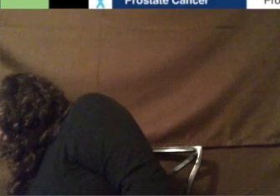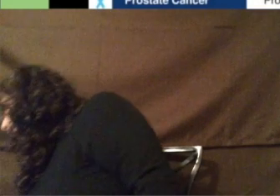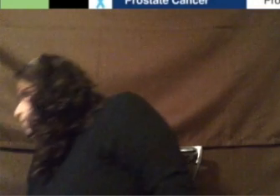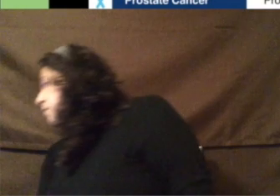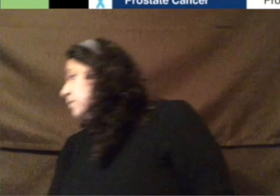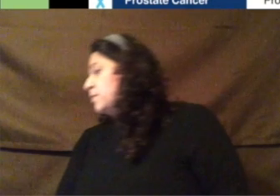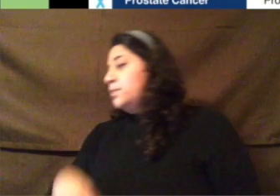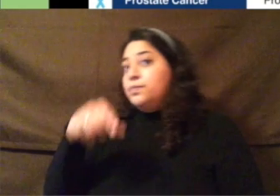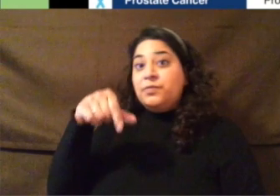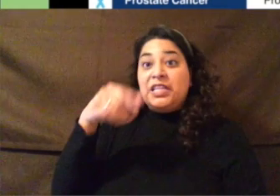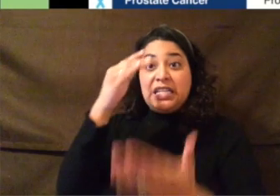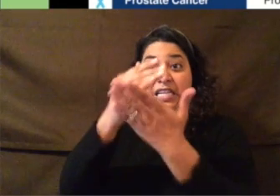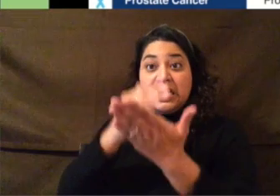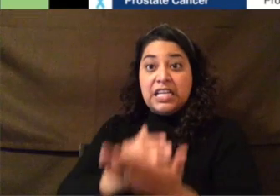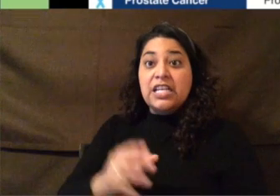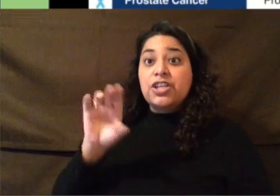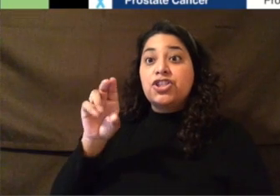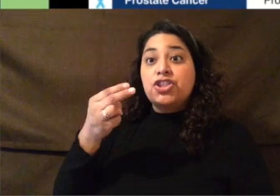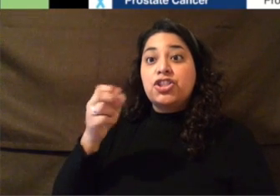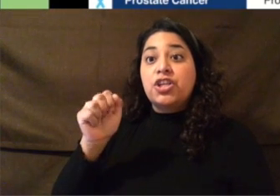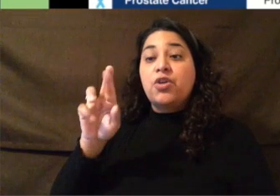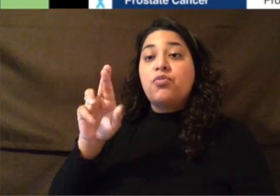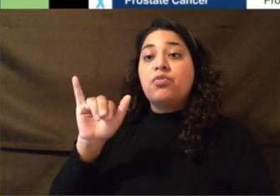This is a list of charities